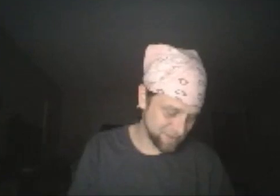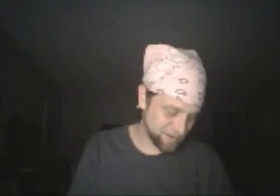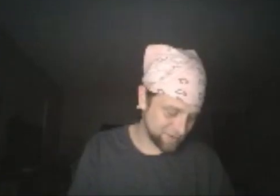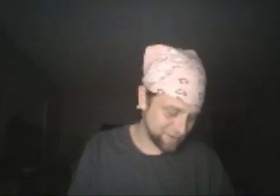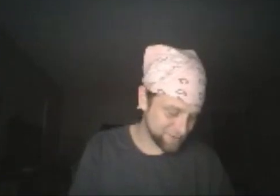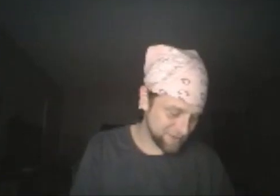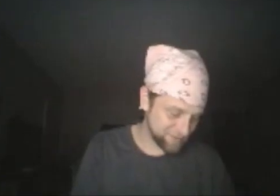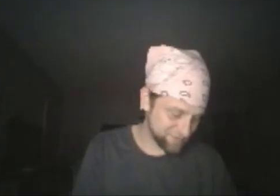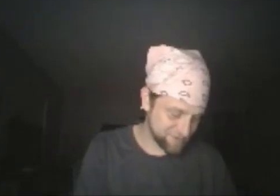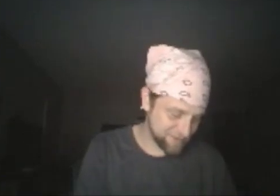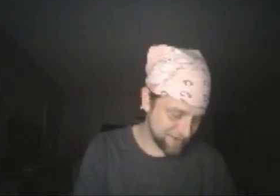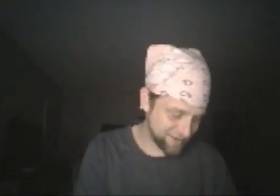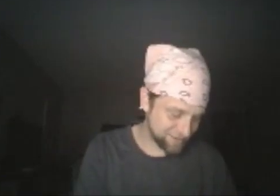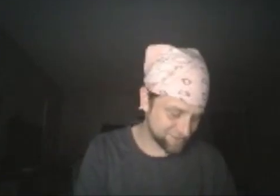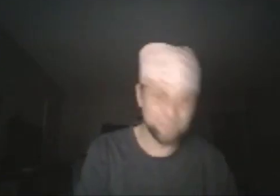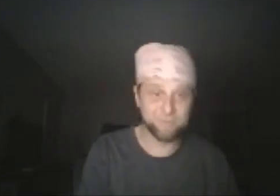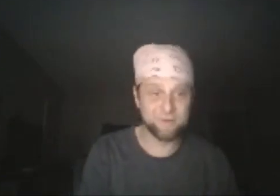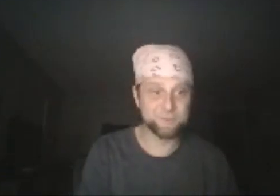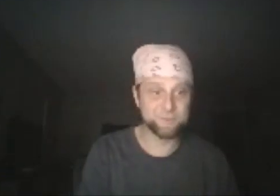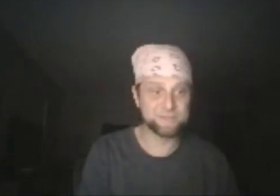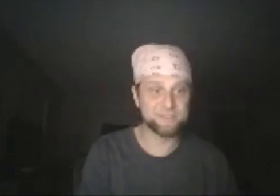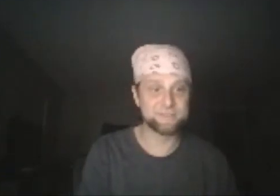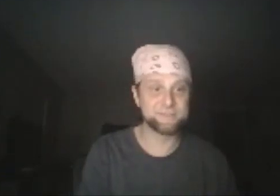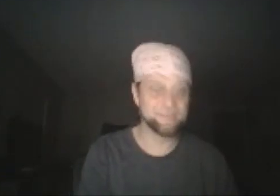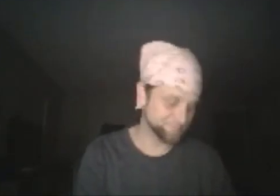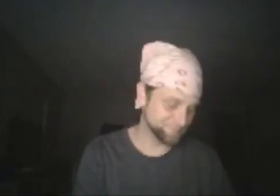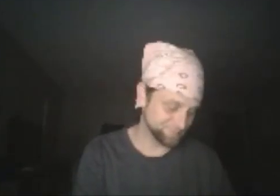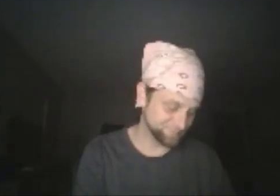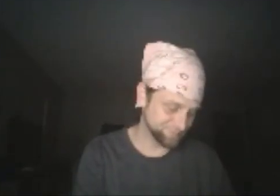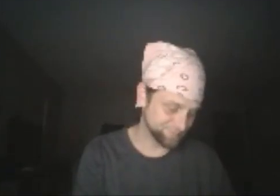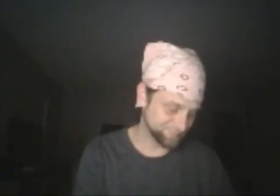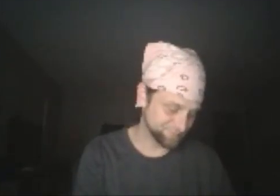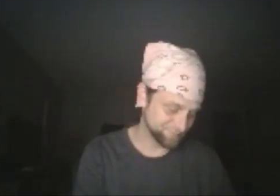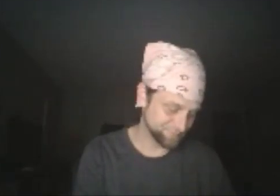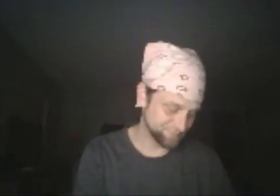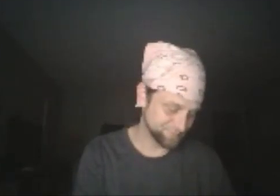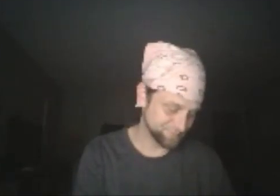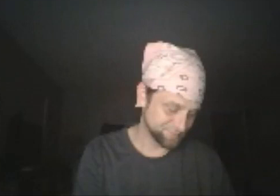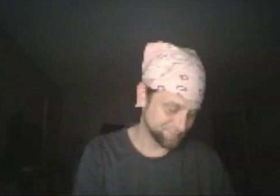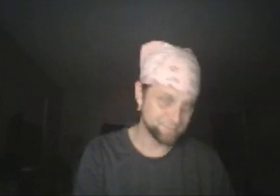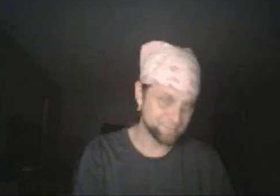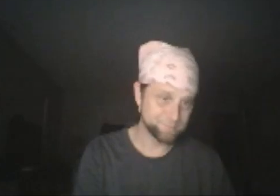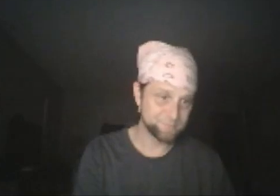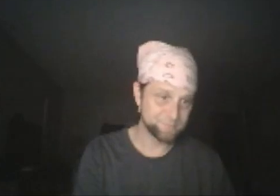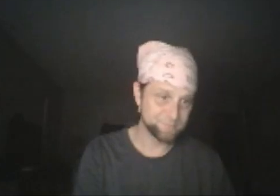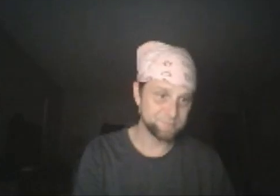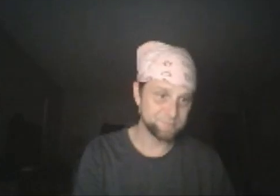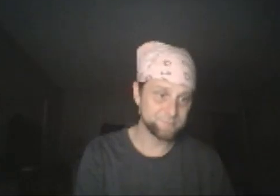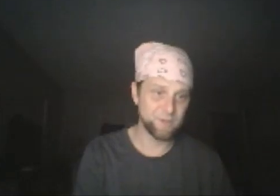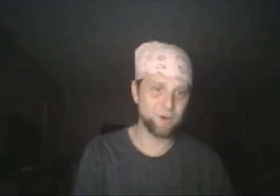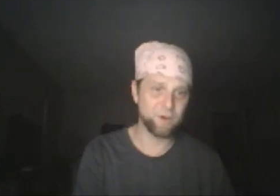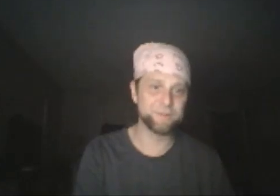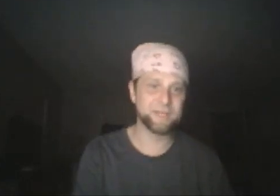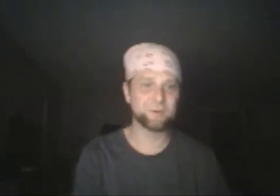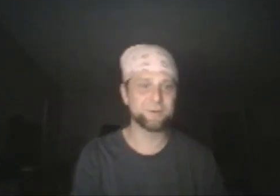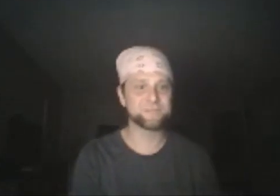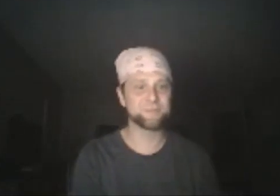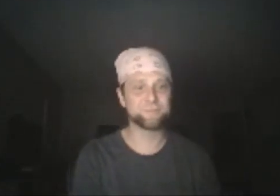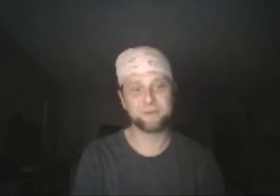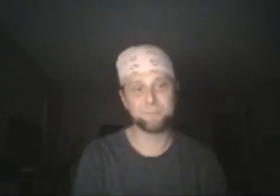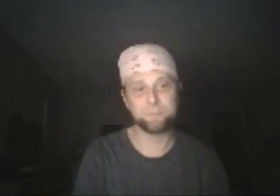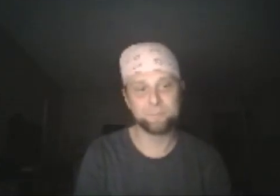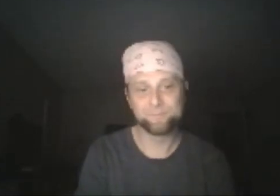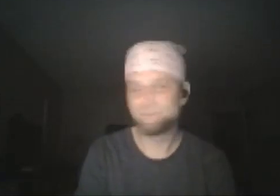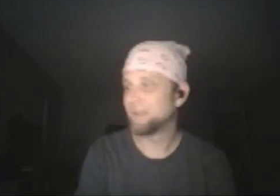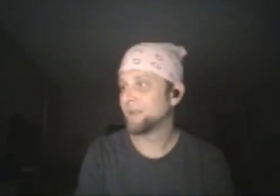All right, that was the end of this day. Let's move on to 26. Oh, they grill this little